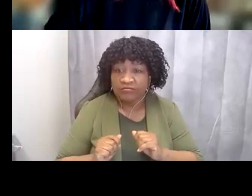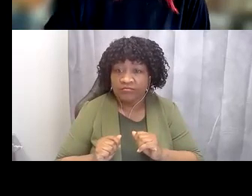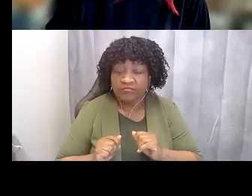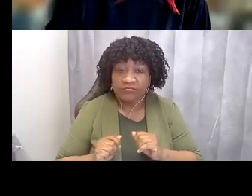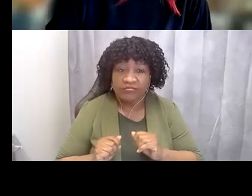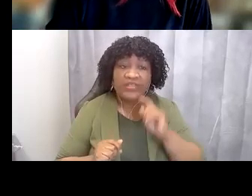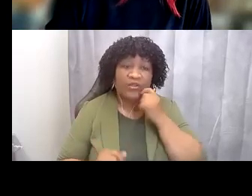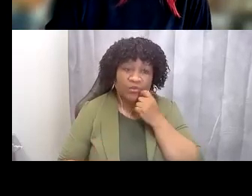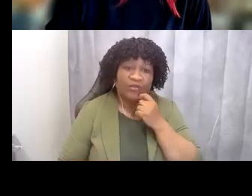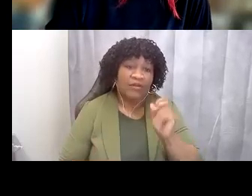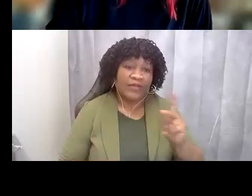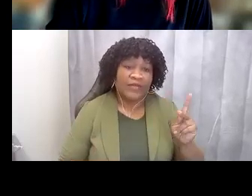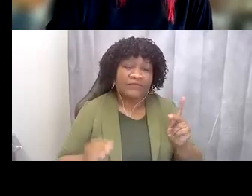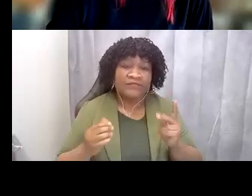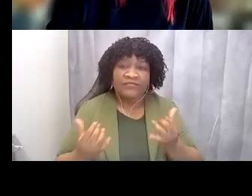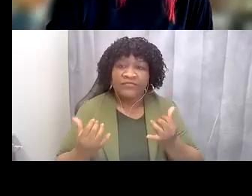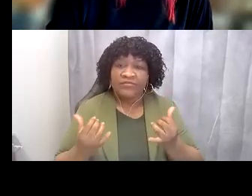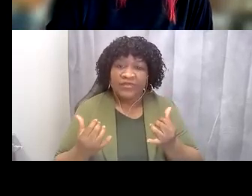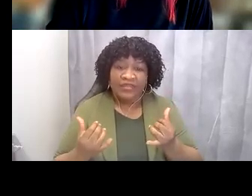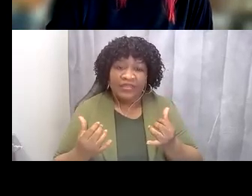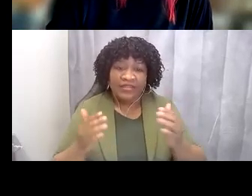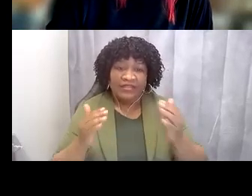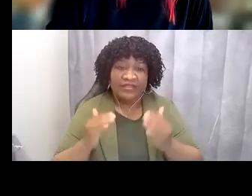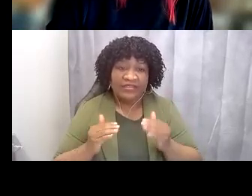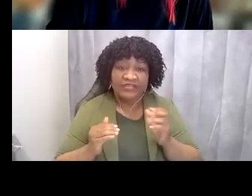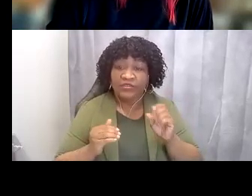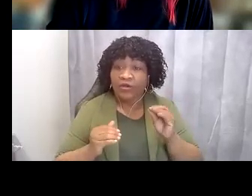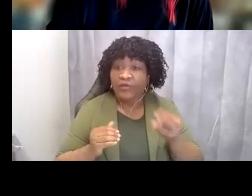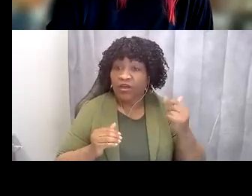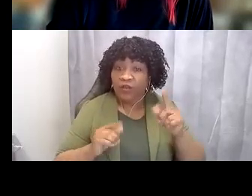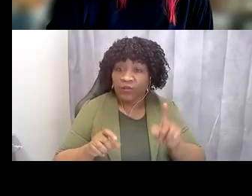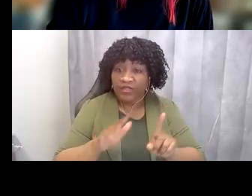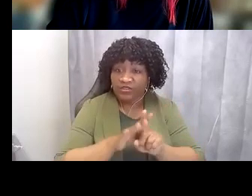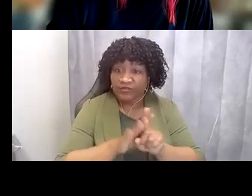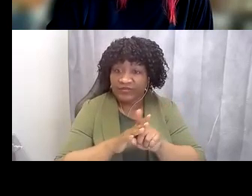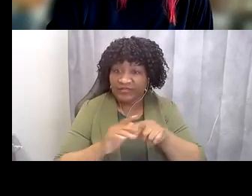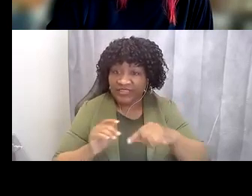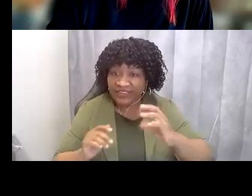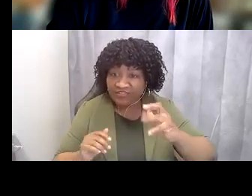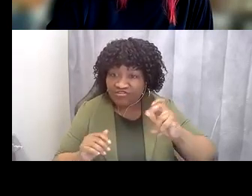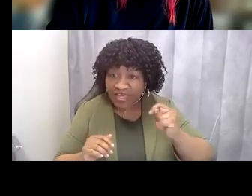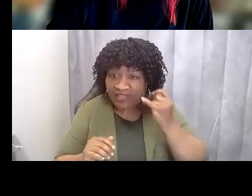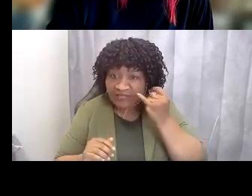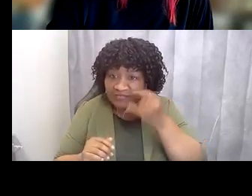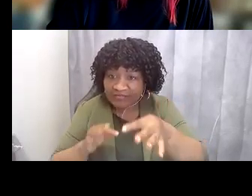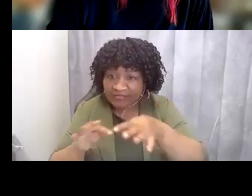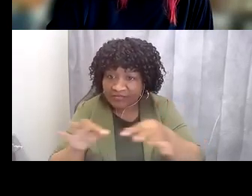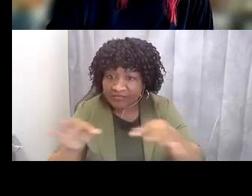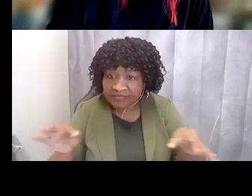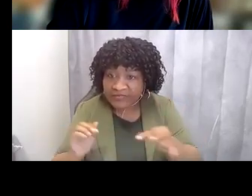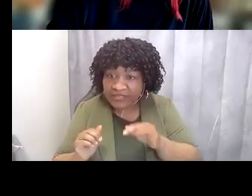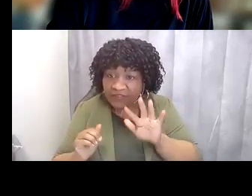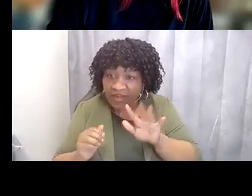Cool, awesome. All right, and then, yep, so there's another question on the chat about 5